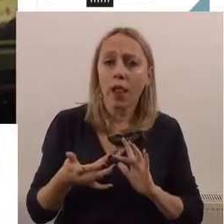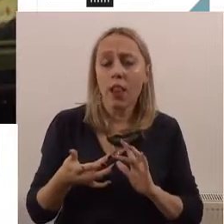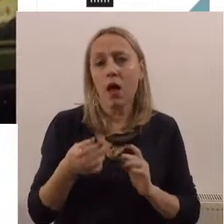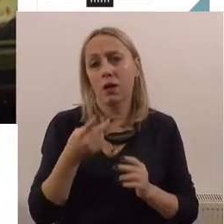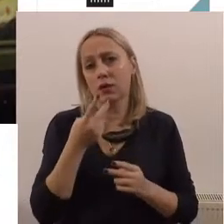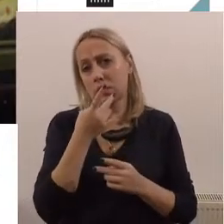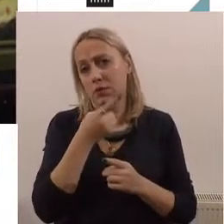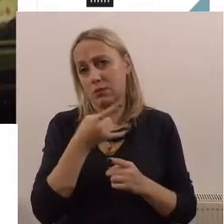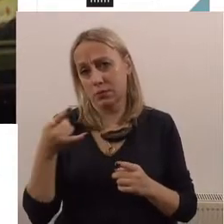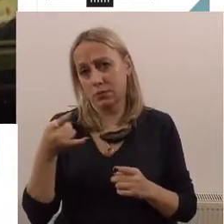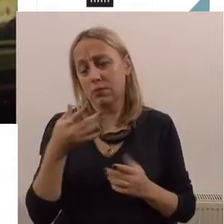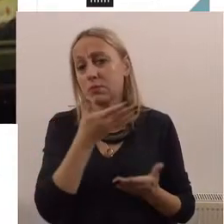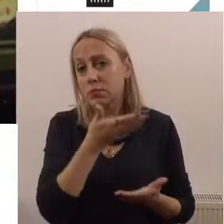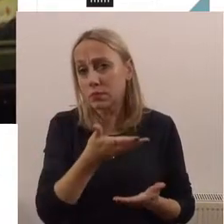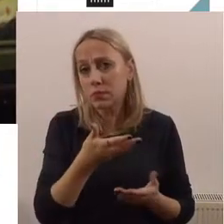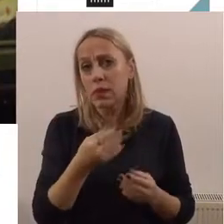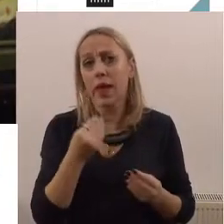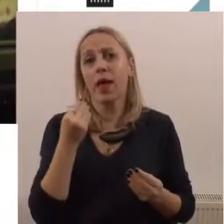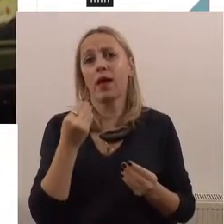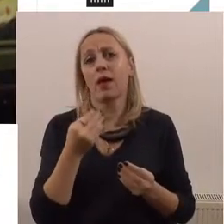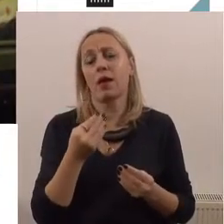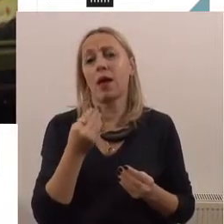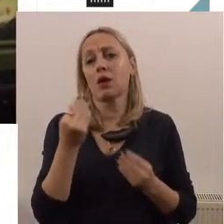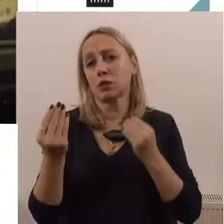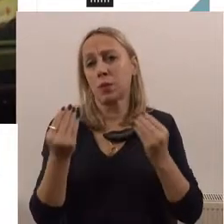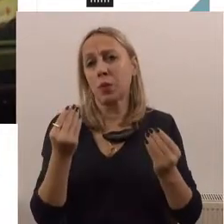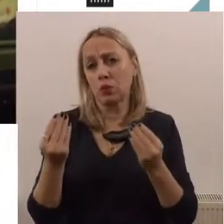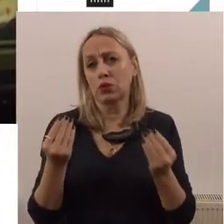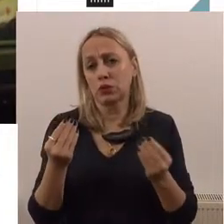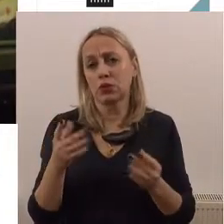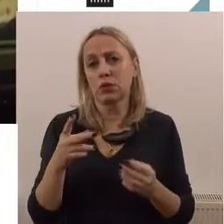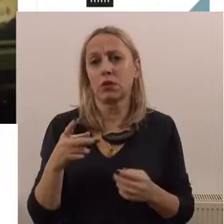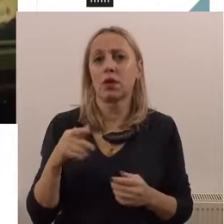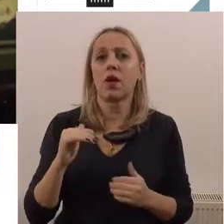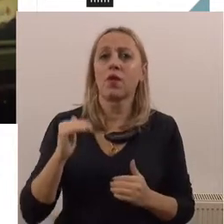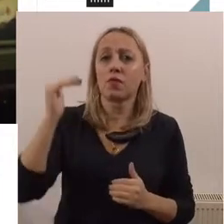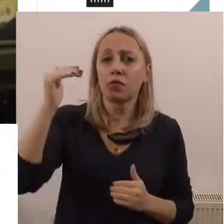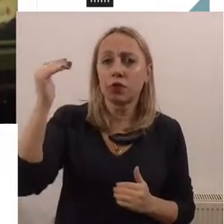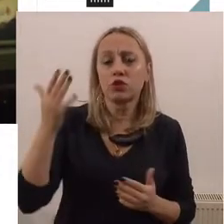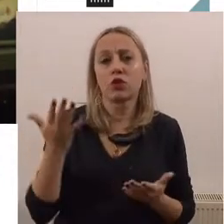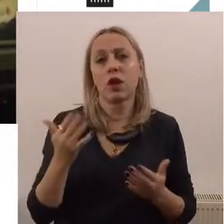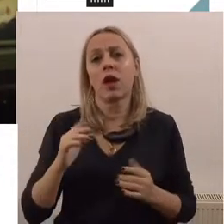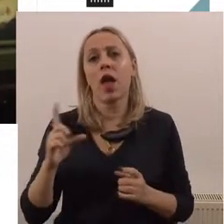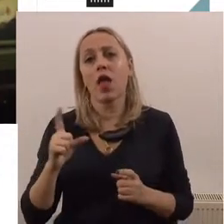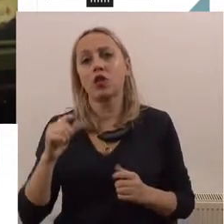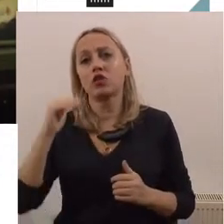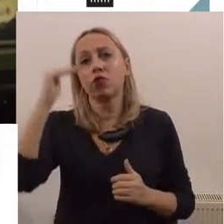can still get in touch with art objects through online broadcasts, for example,